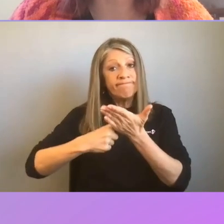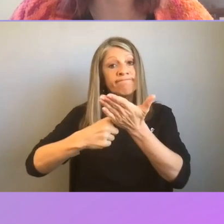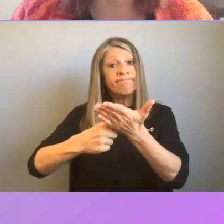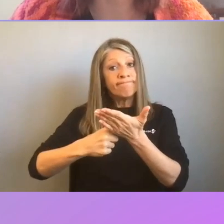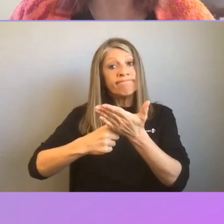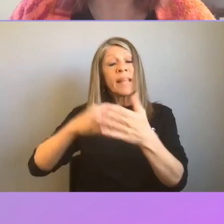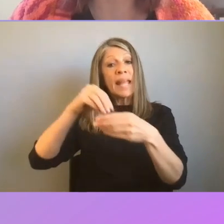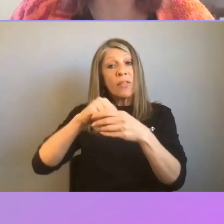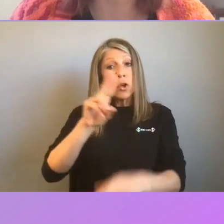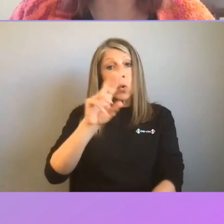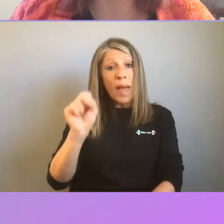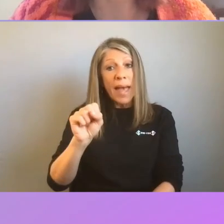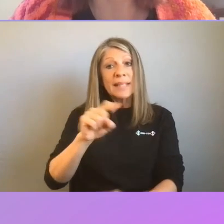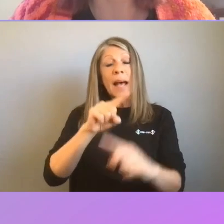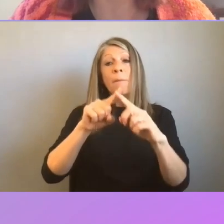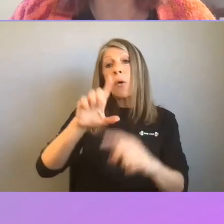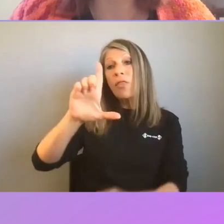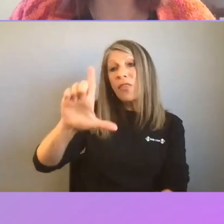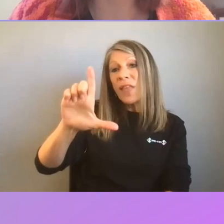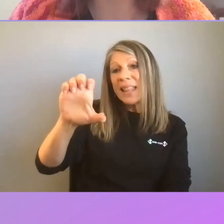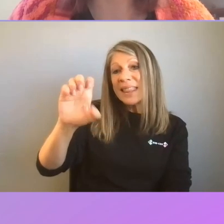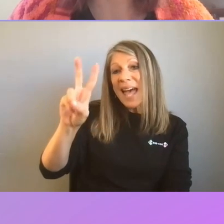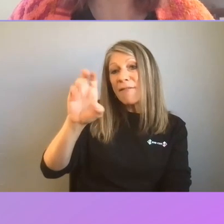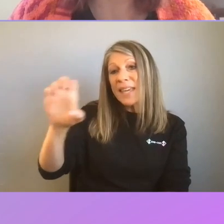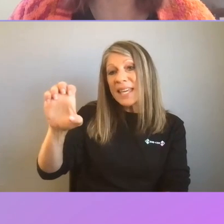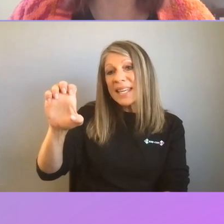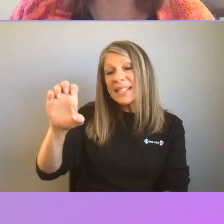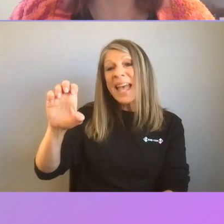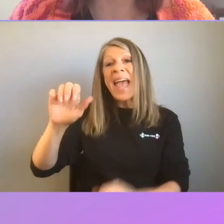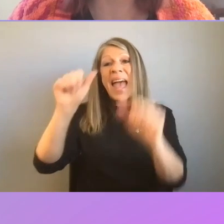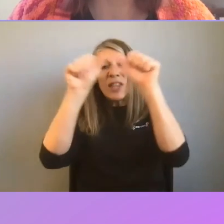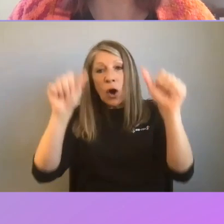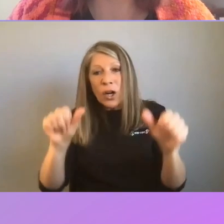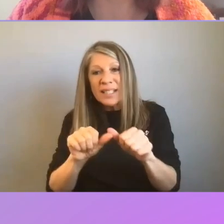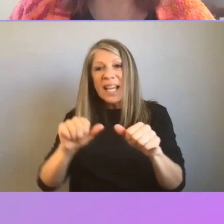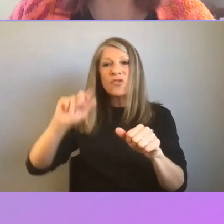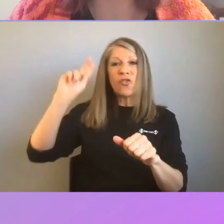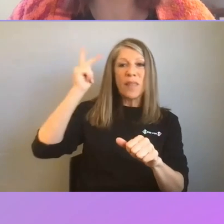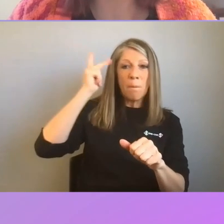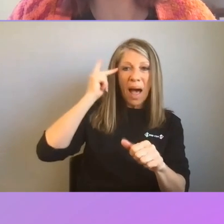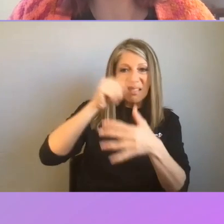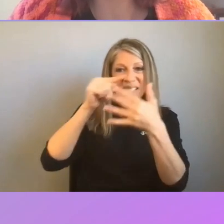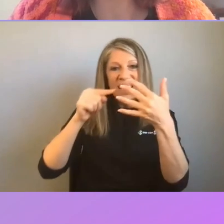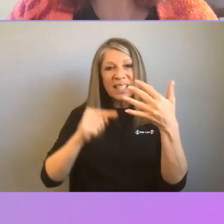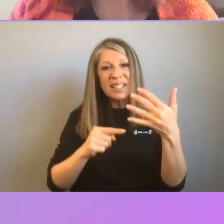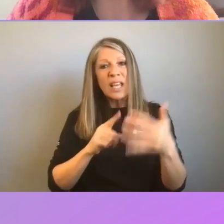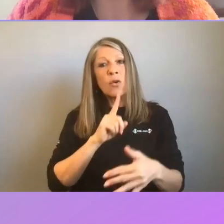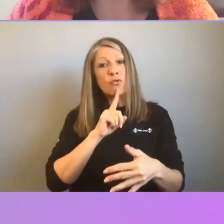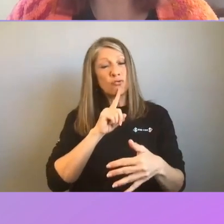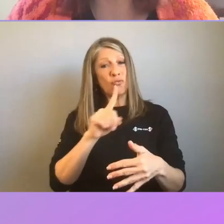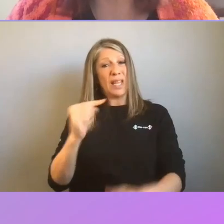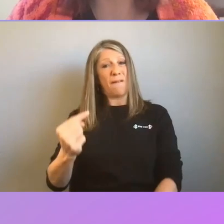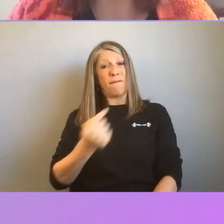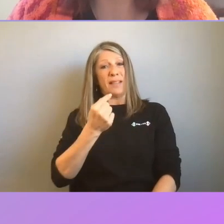States about the levees and the architecture and the politics. And it was, quite frankly, offensive